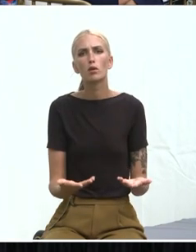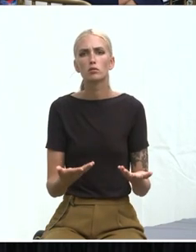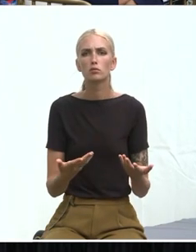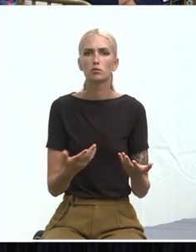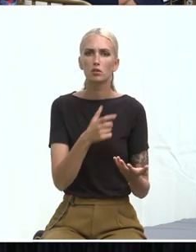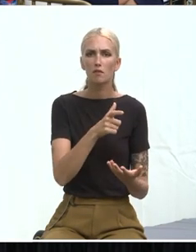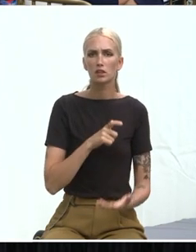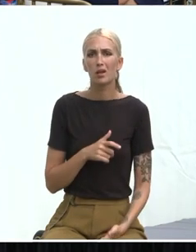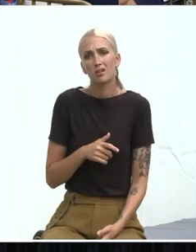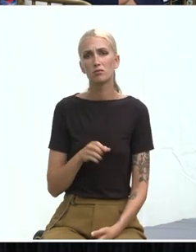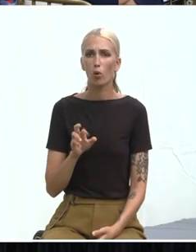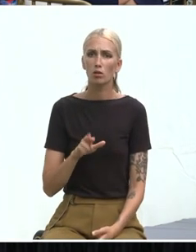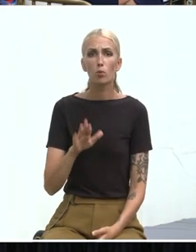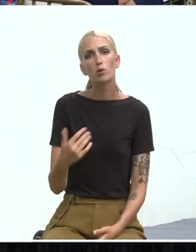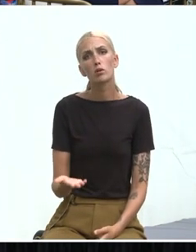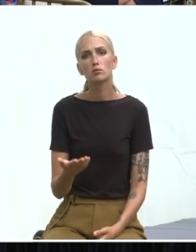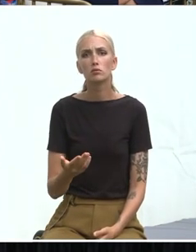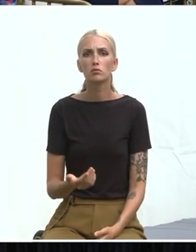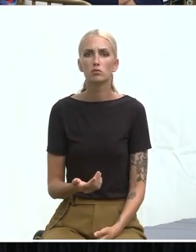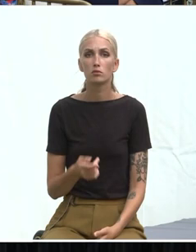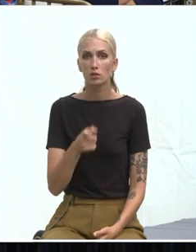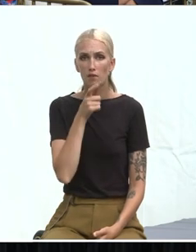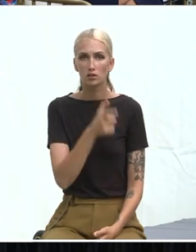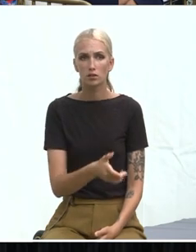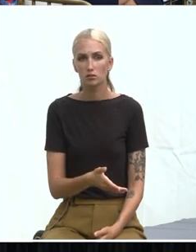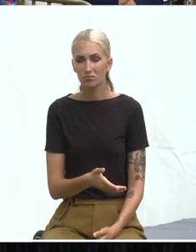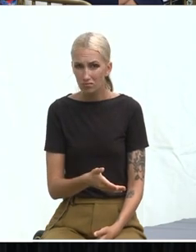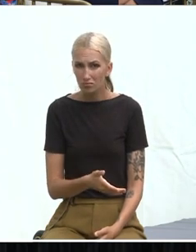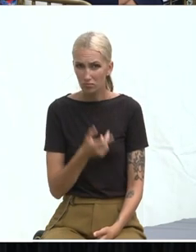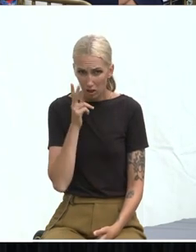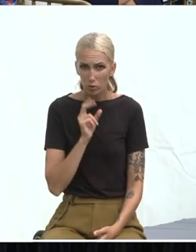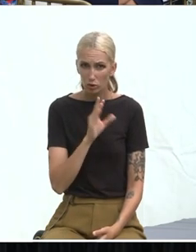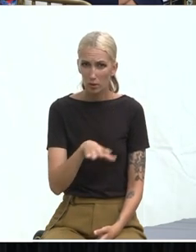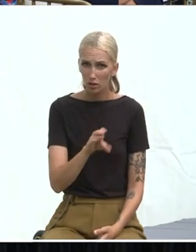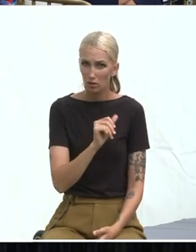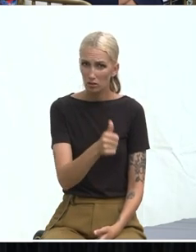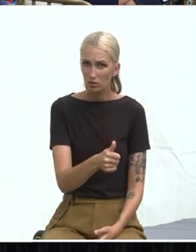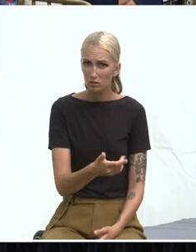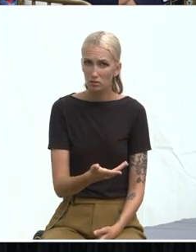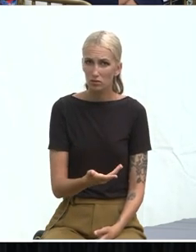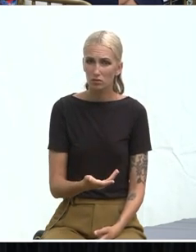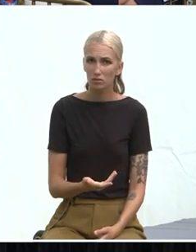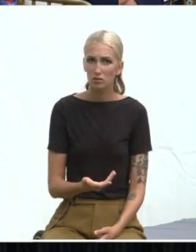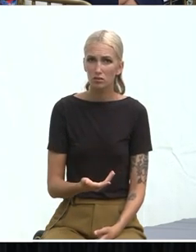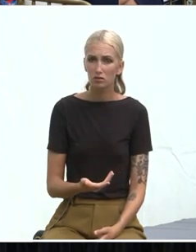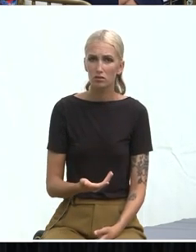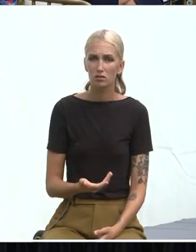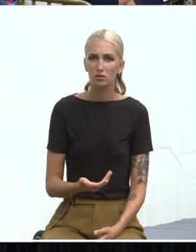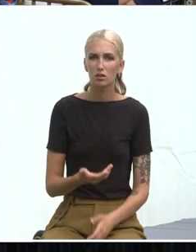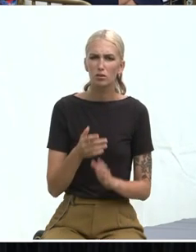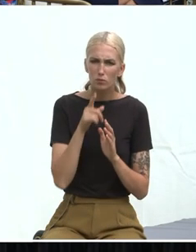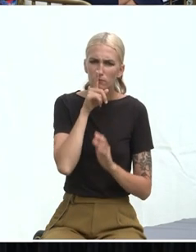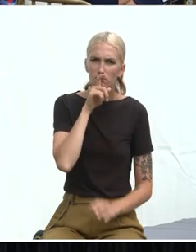answers, I'm okay, how are you? And then you say, are you really okay? And dig